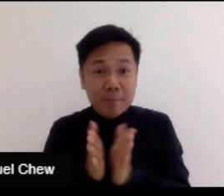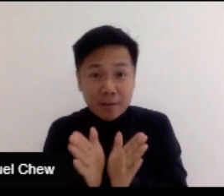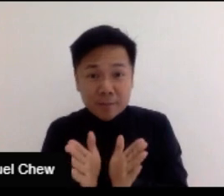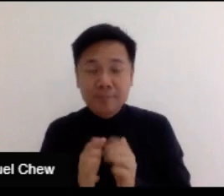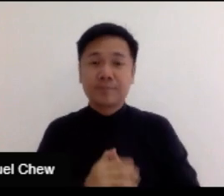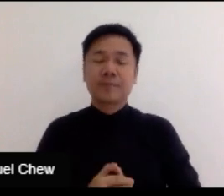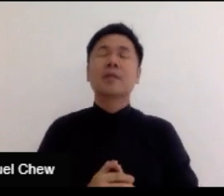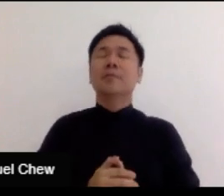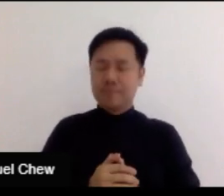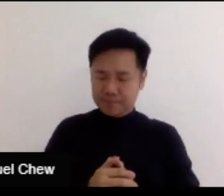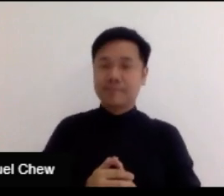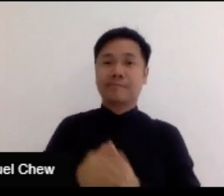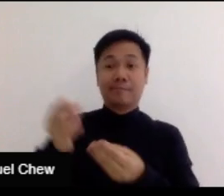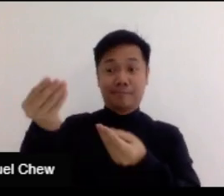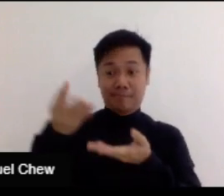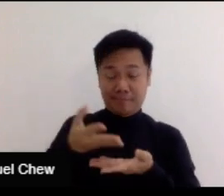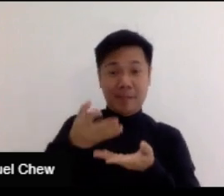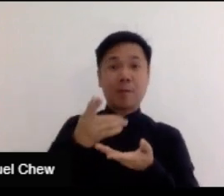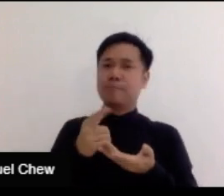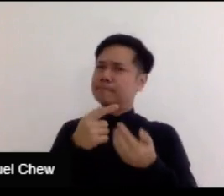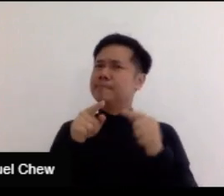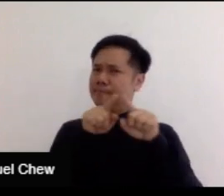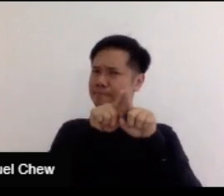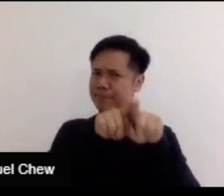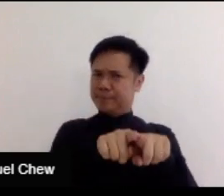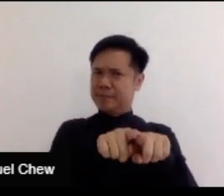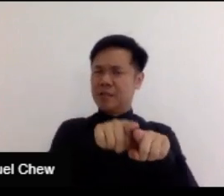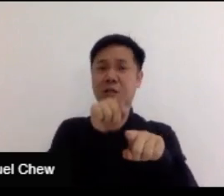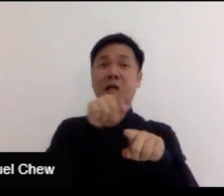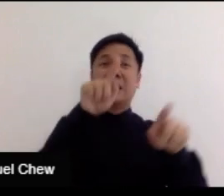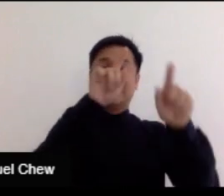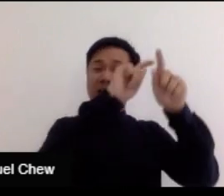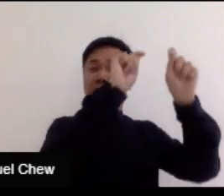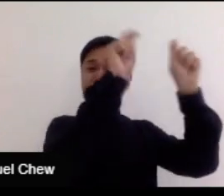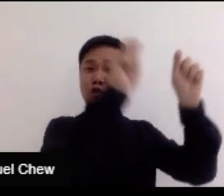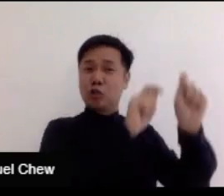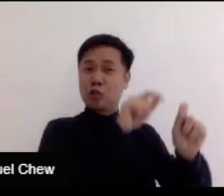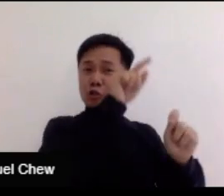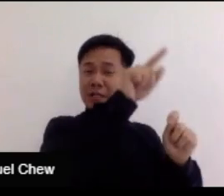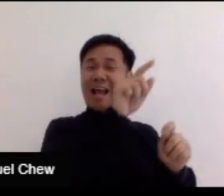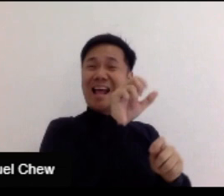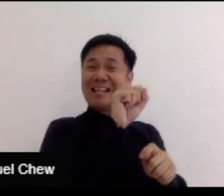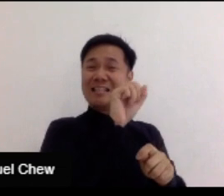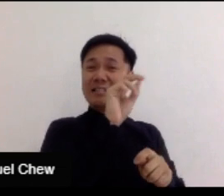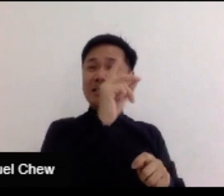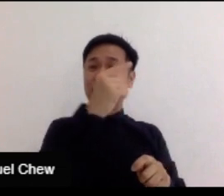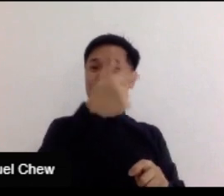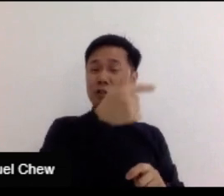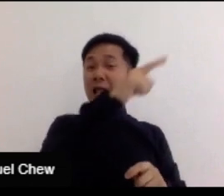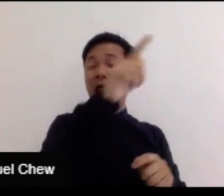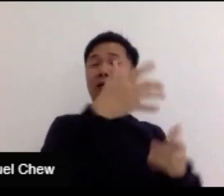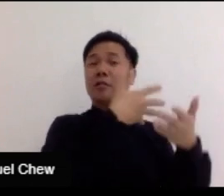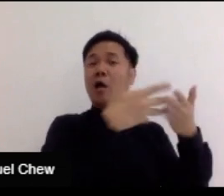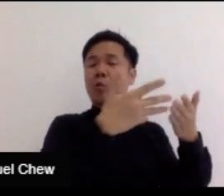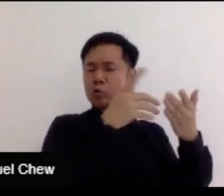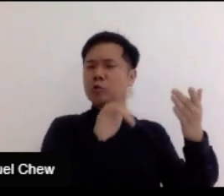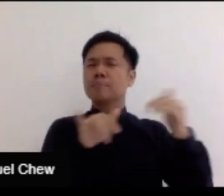been taken to be in line with the agreed international language from SDGs, and that was Yes, the yes.